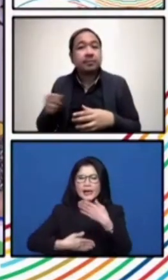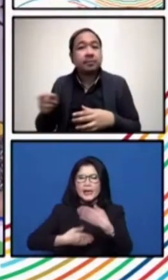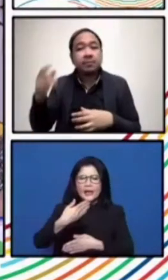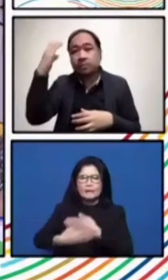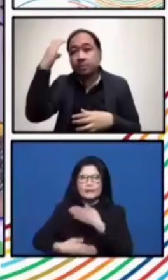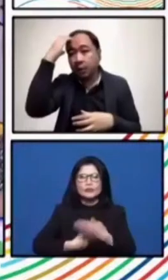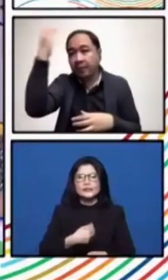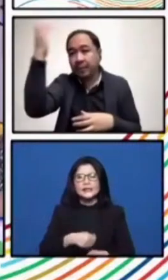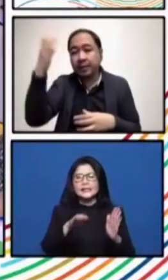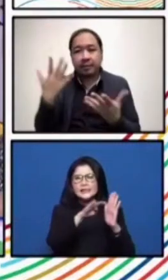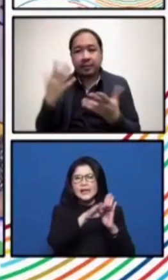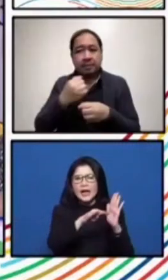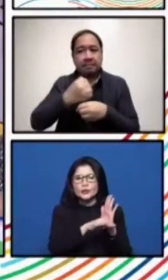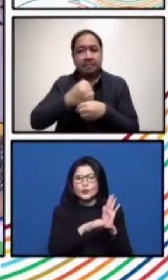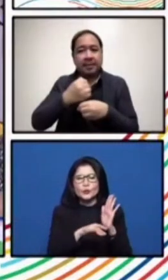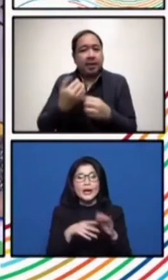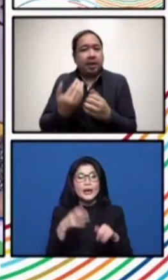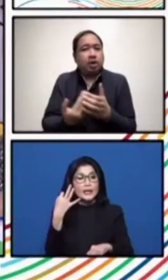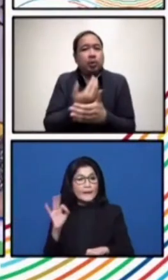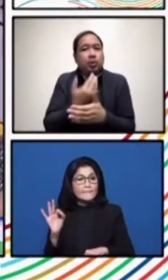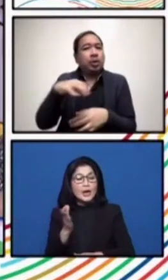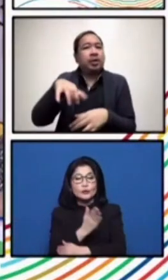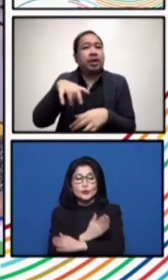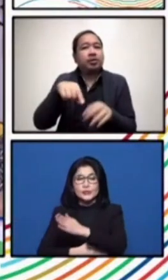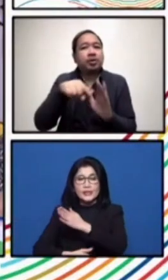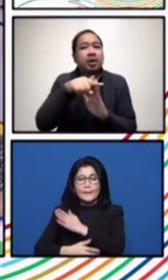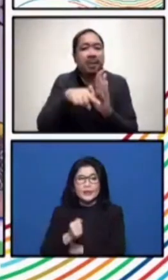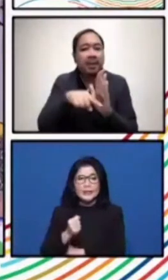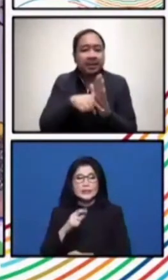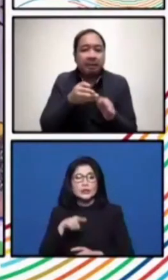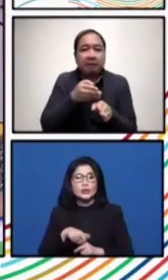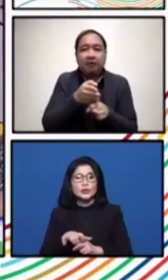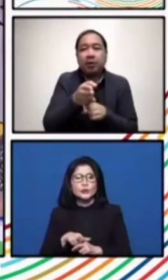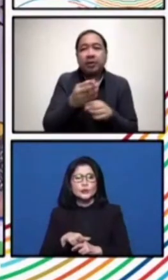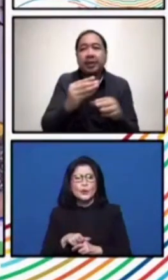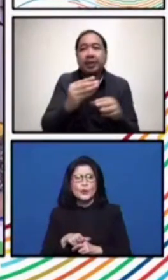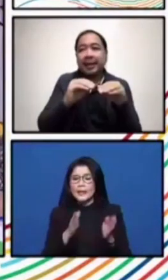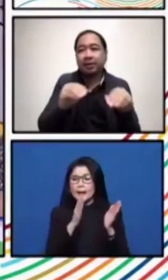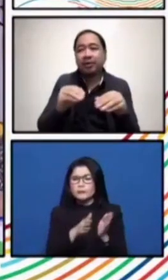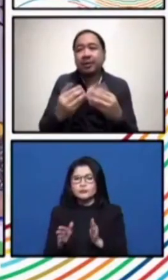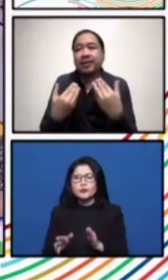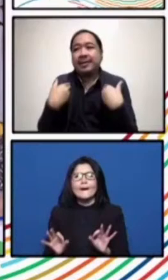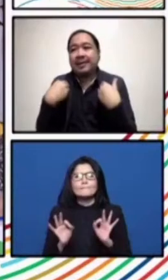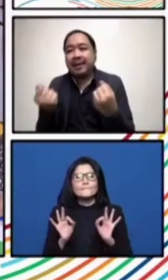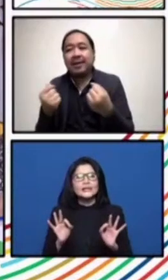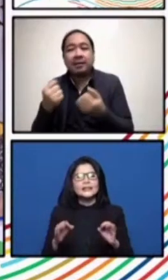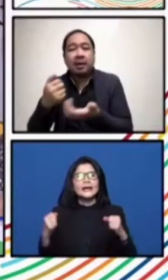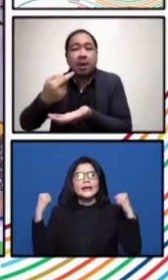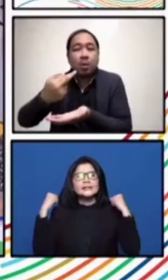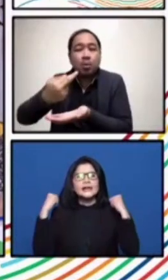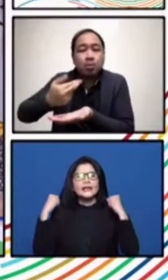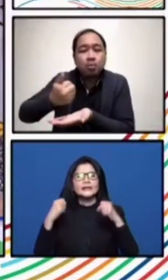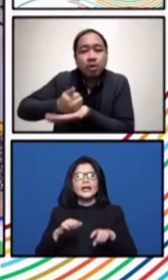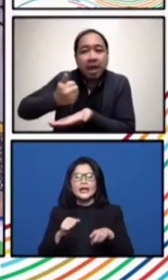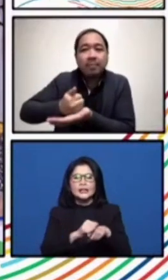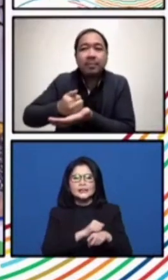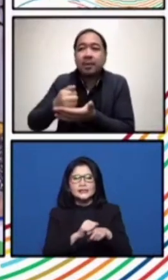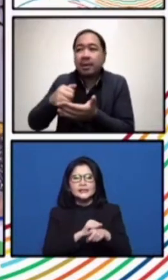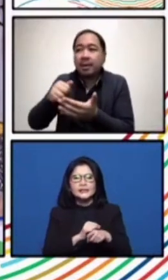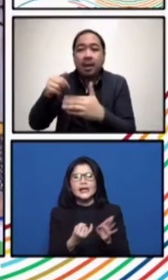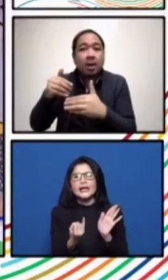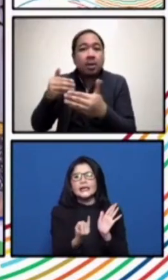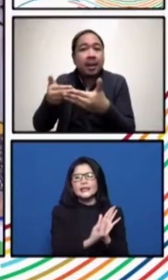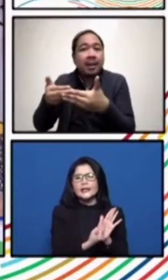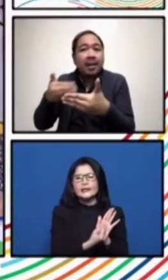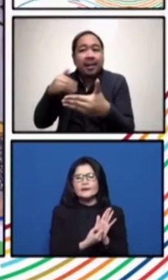National policy for pwds covering key sector like Education Health Rehabilitation early identification